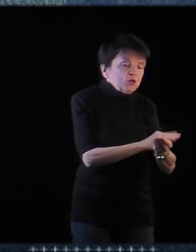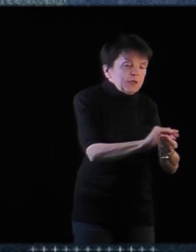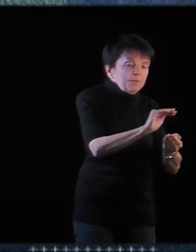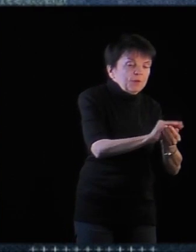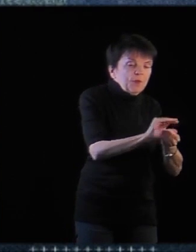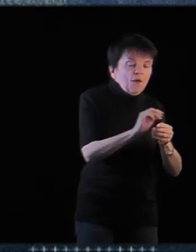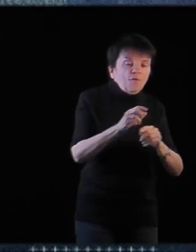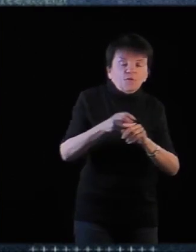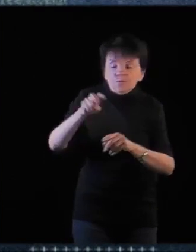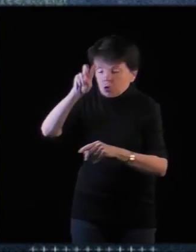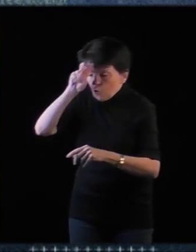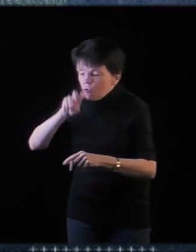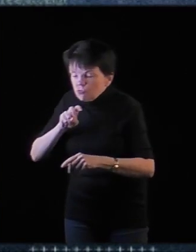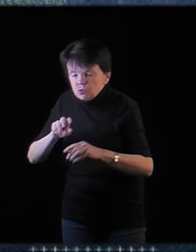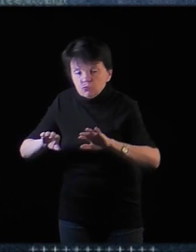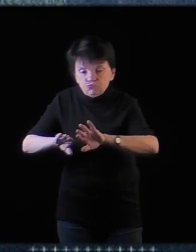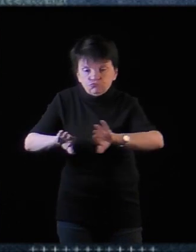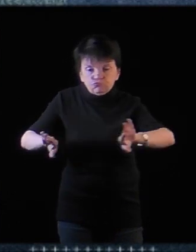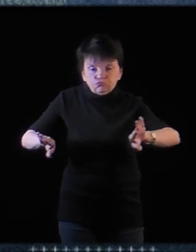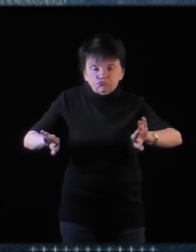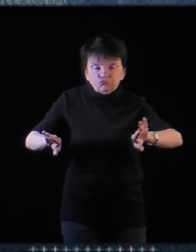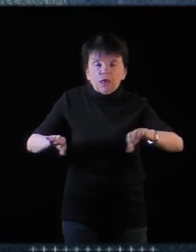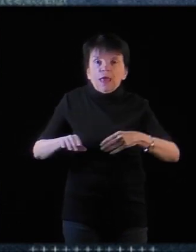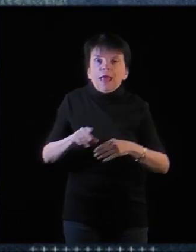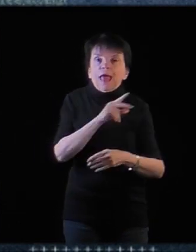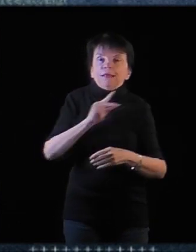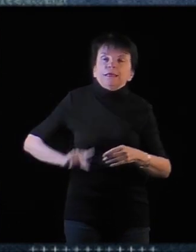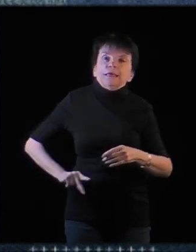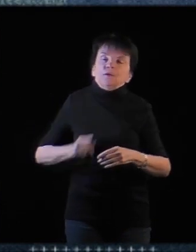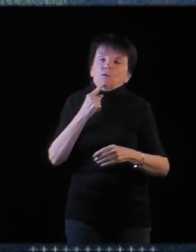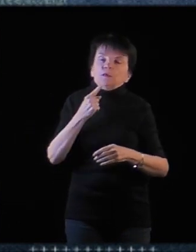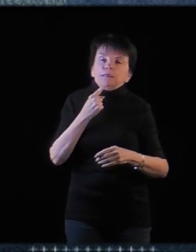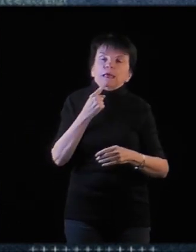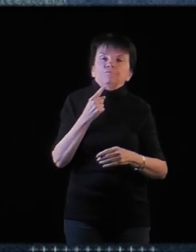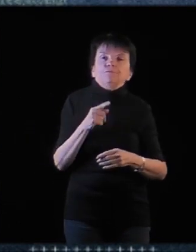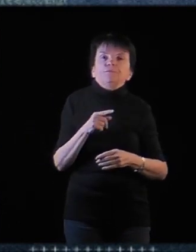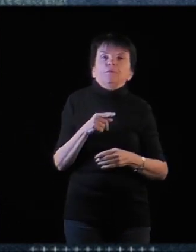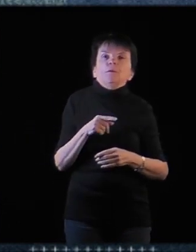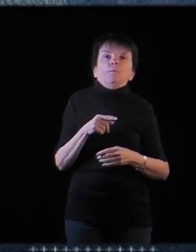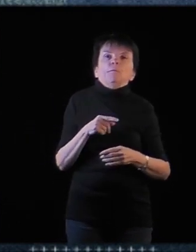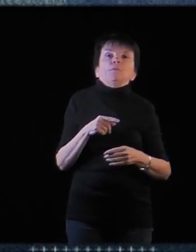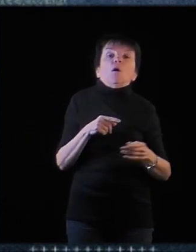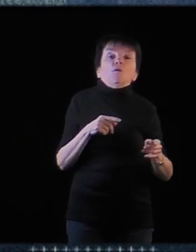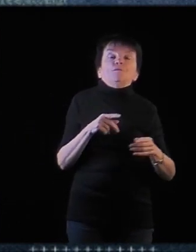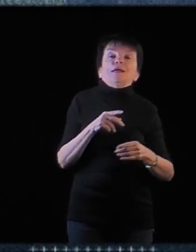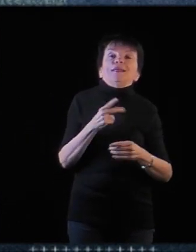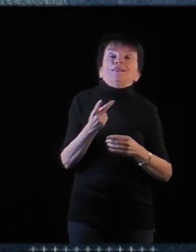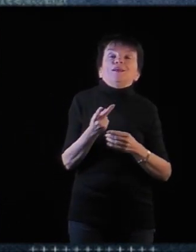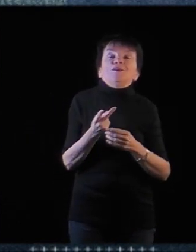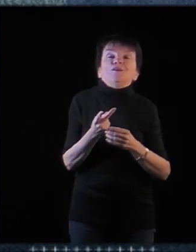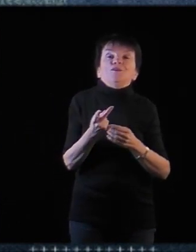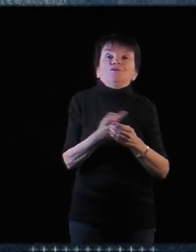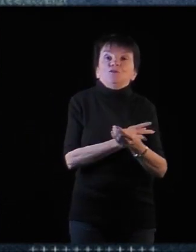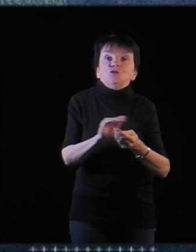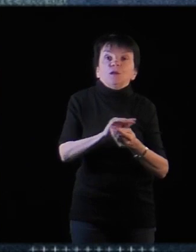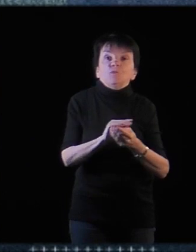left. Then the king will say to those on his right, 'Come, you who are blessed by my